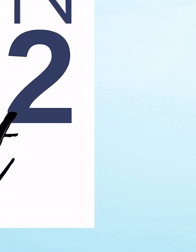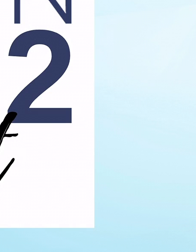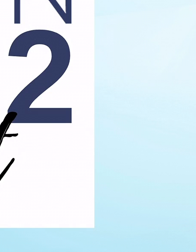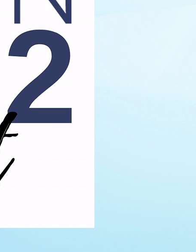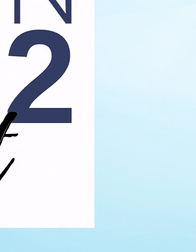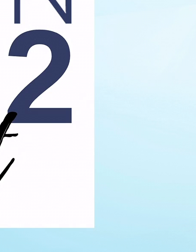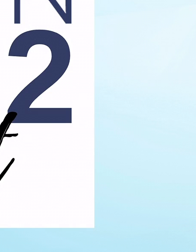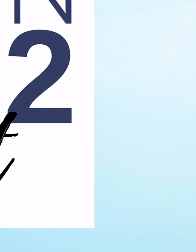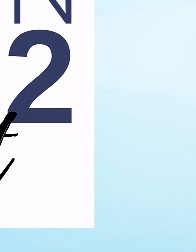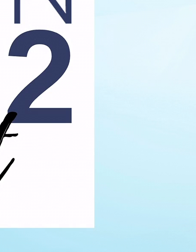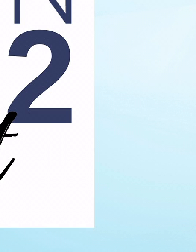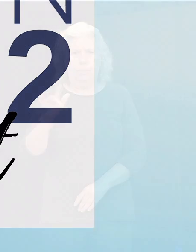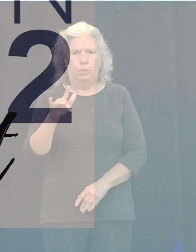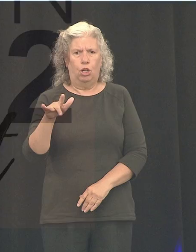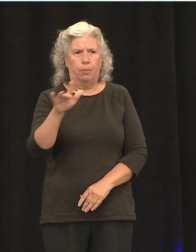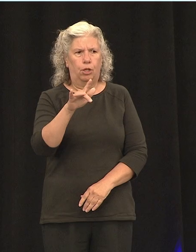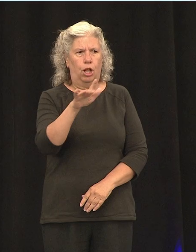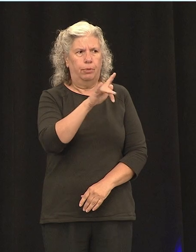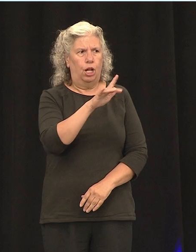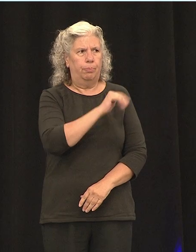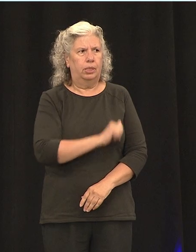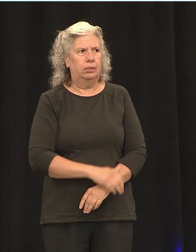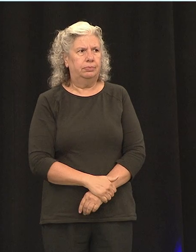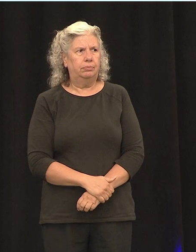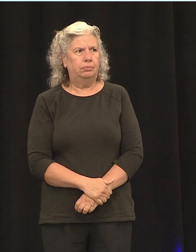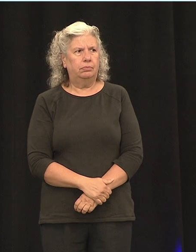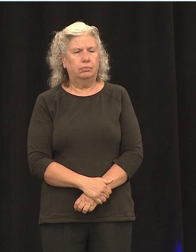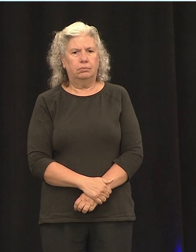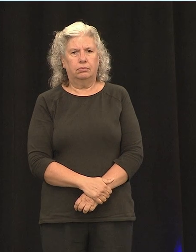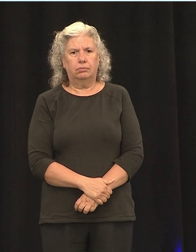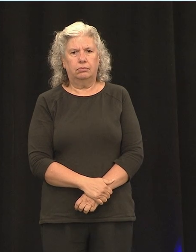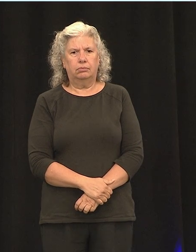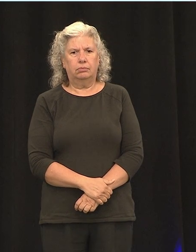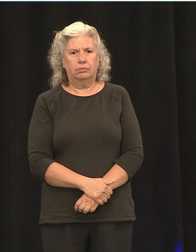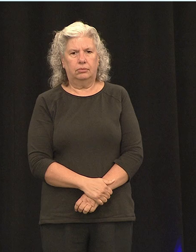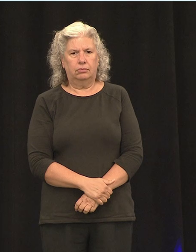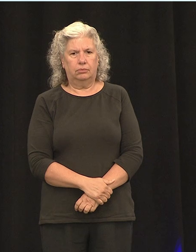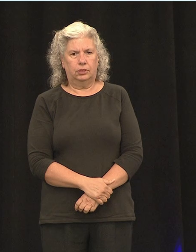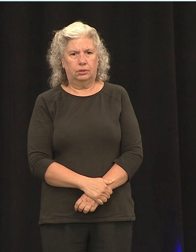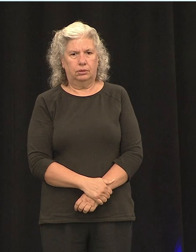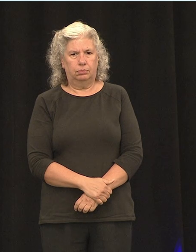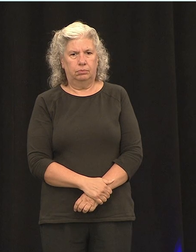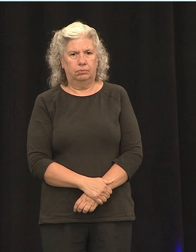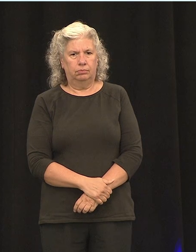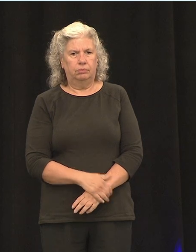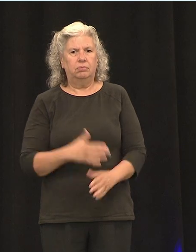Again, we're going to get started and get the afternoon rolling.